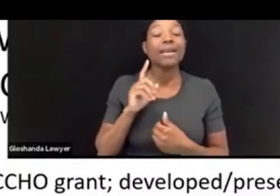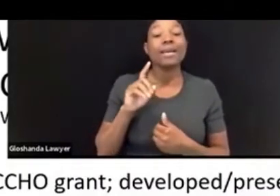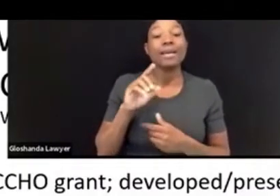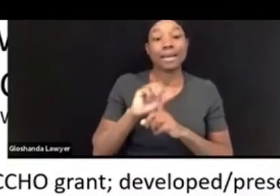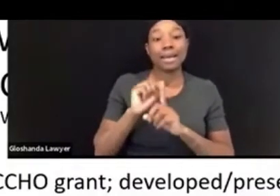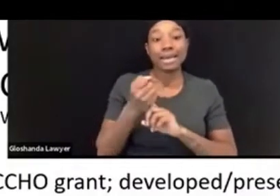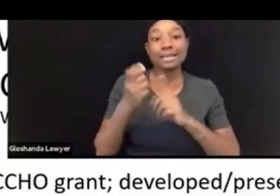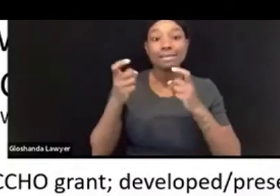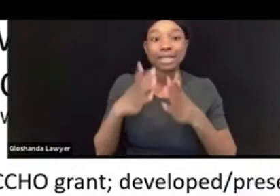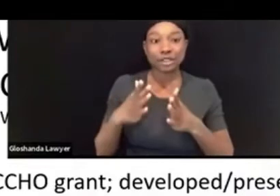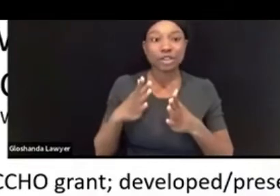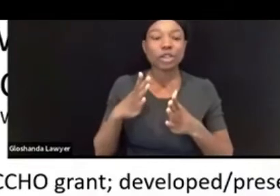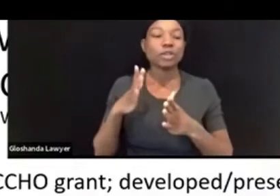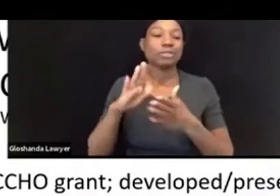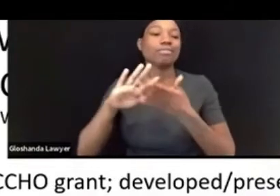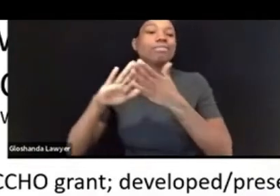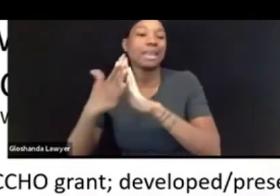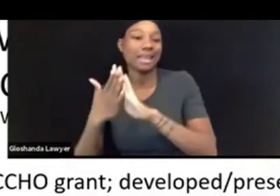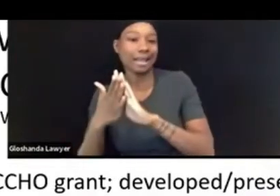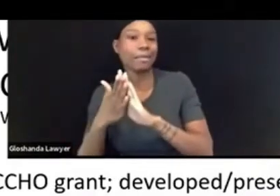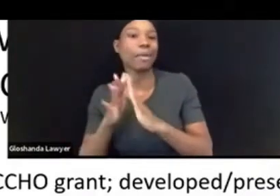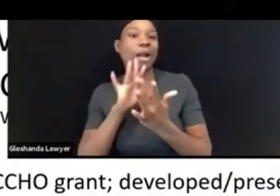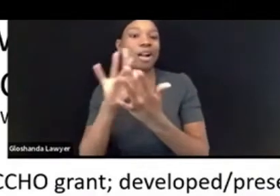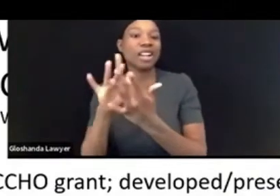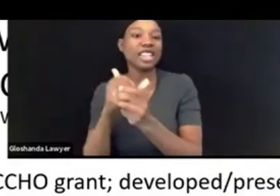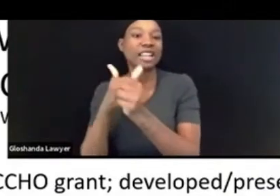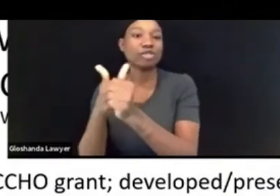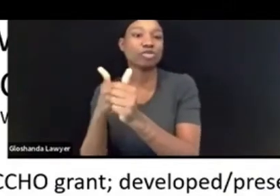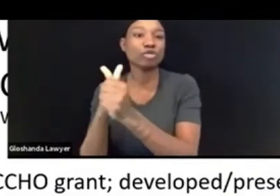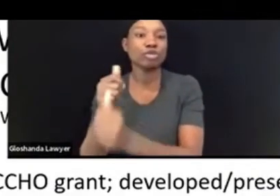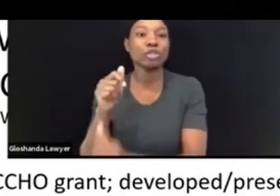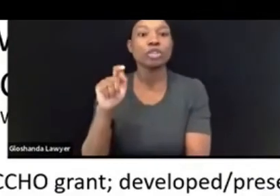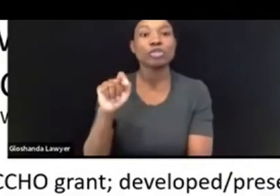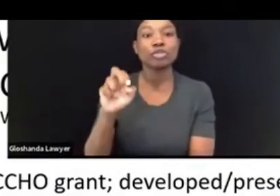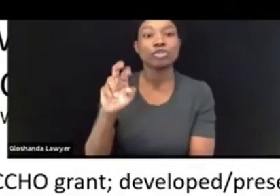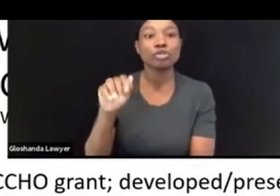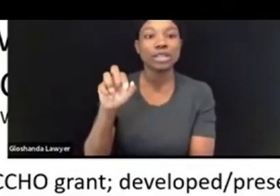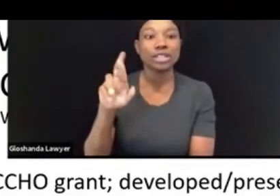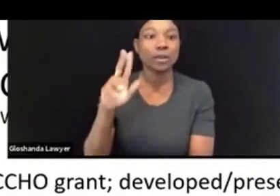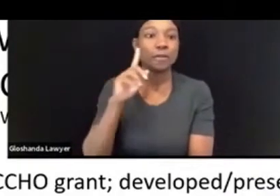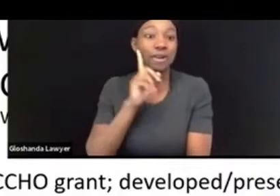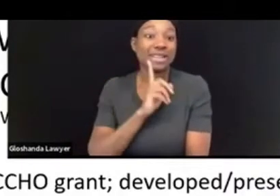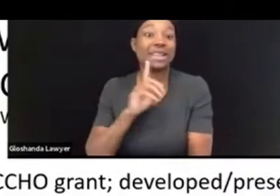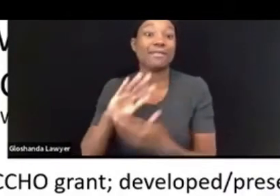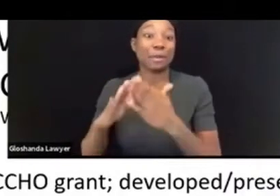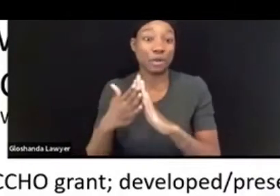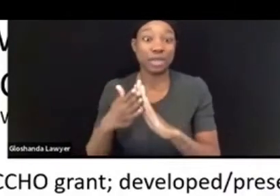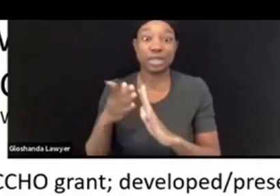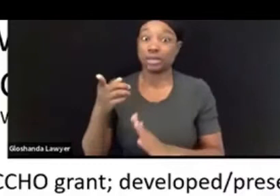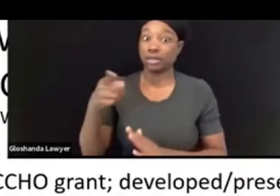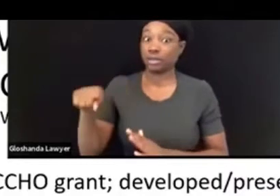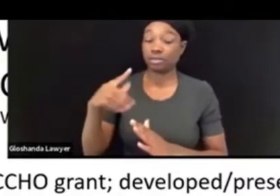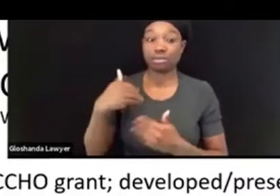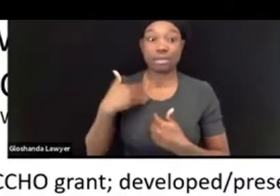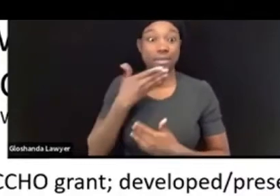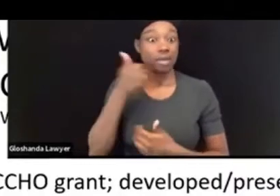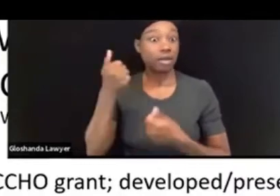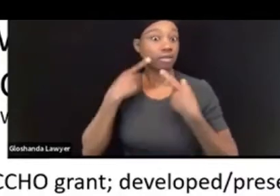community. And she was able to get more identified contacts from her discussions than we may have been able to do.